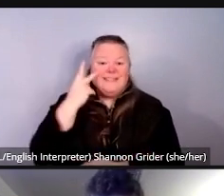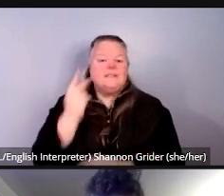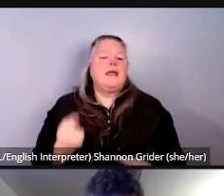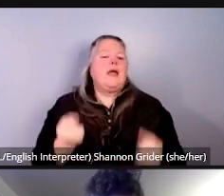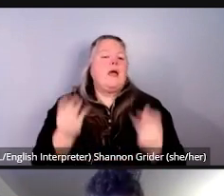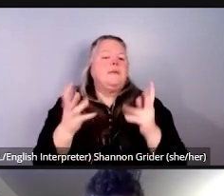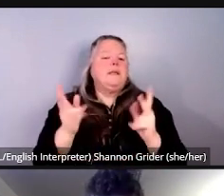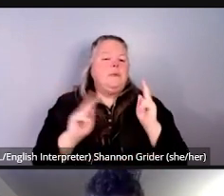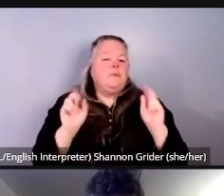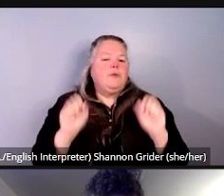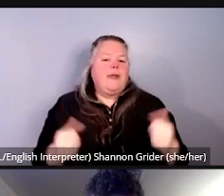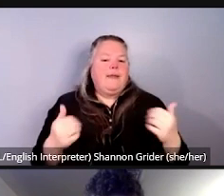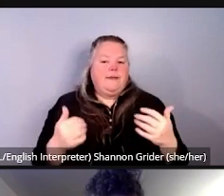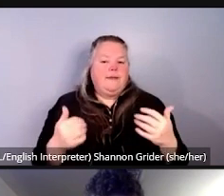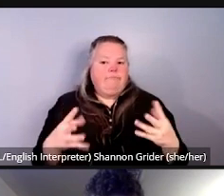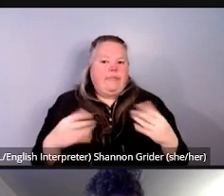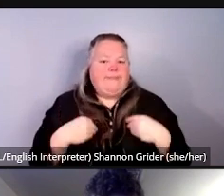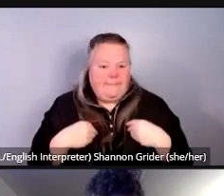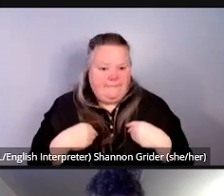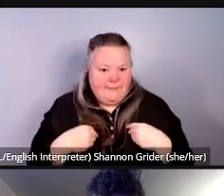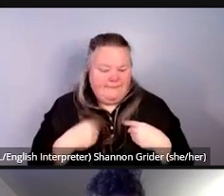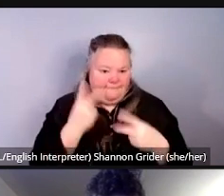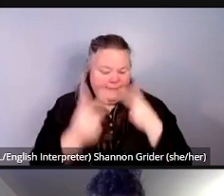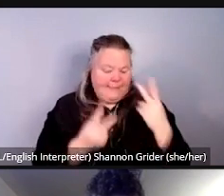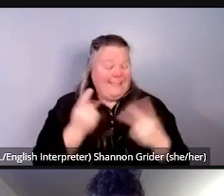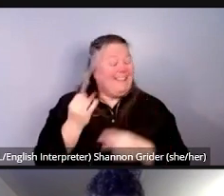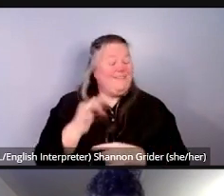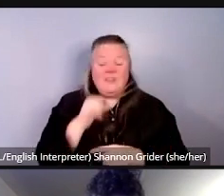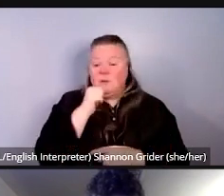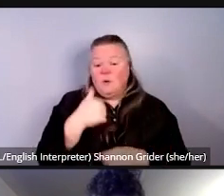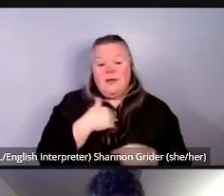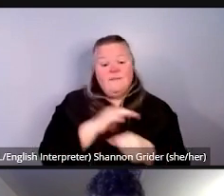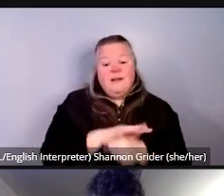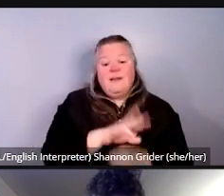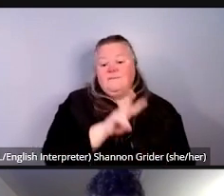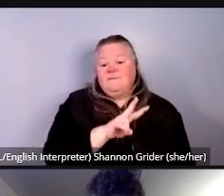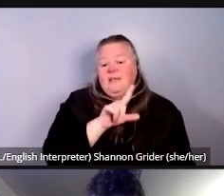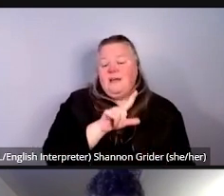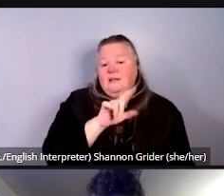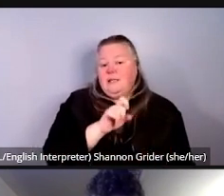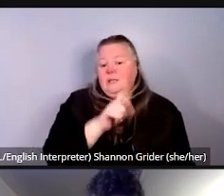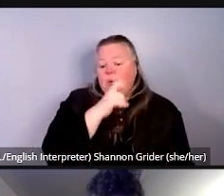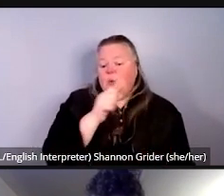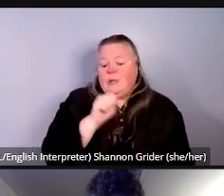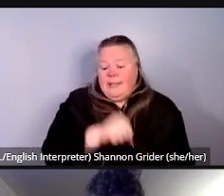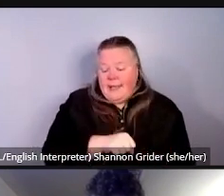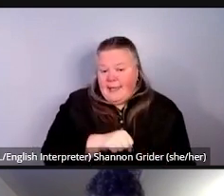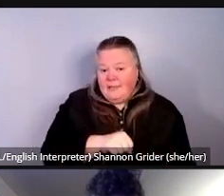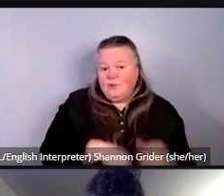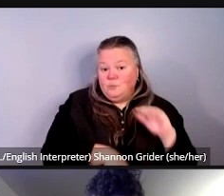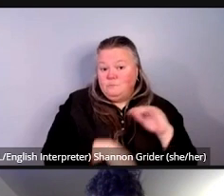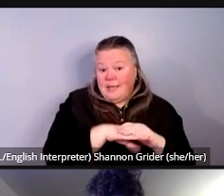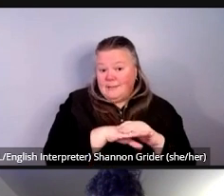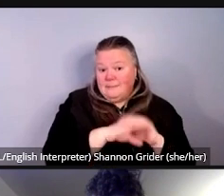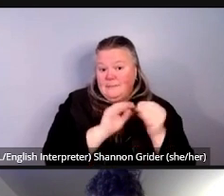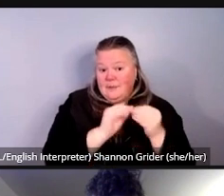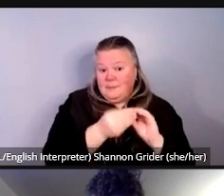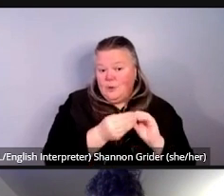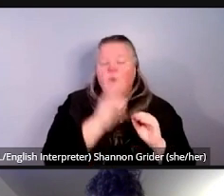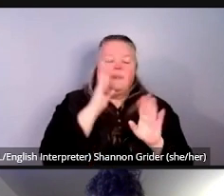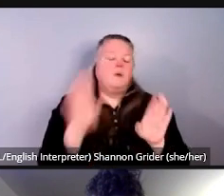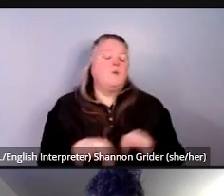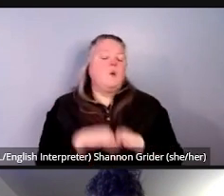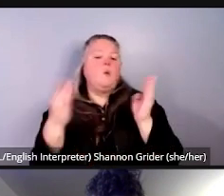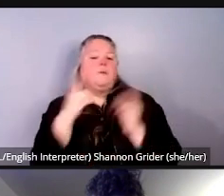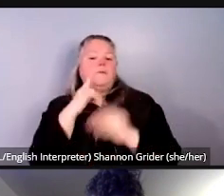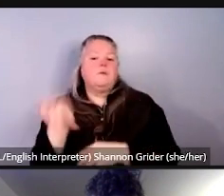can host. And if they don't have enough VLE folks signed up to max that out, then they will open it up